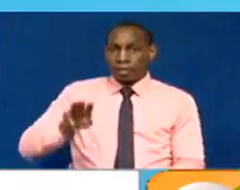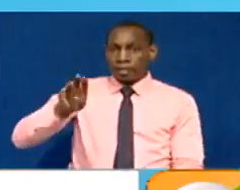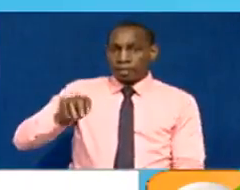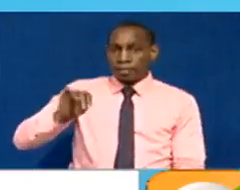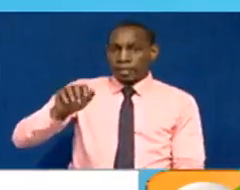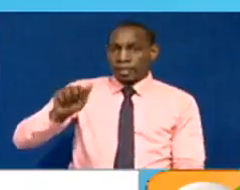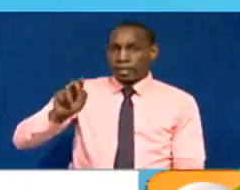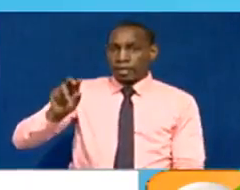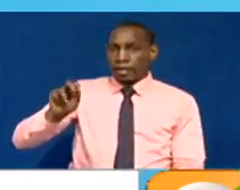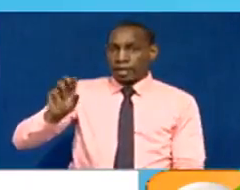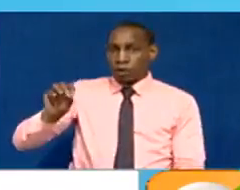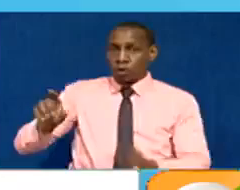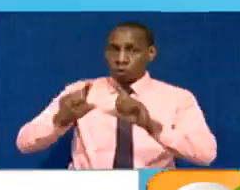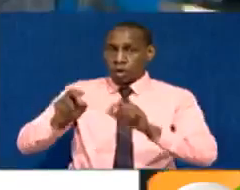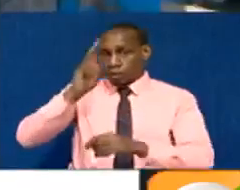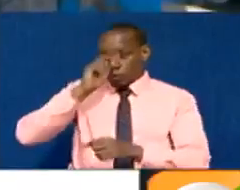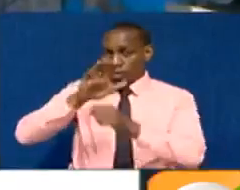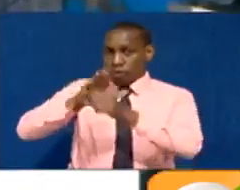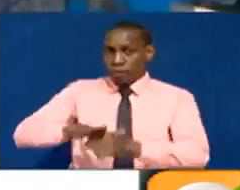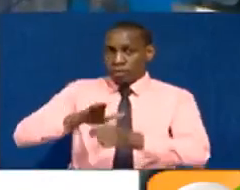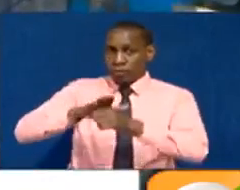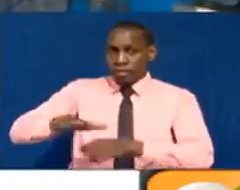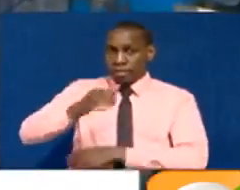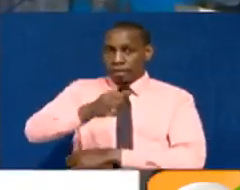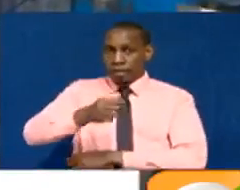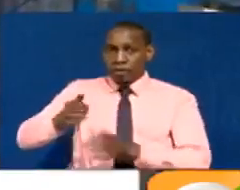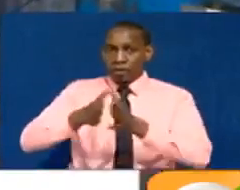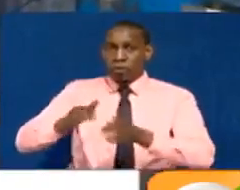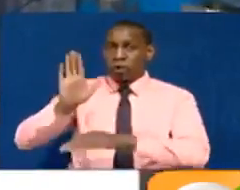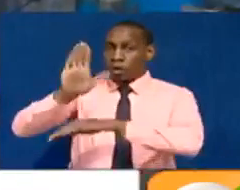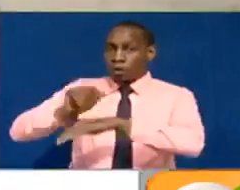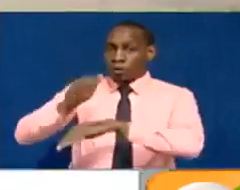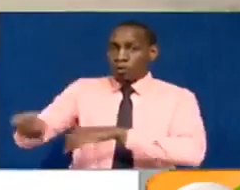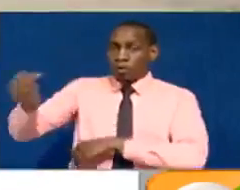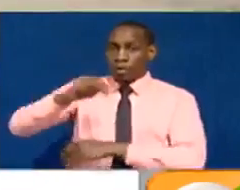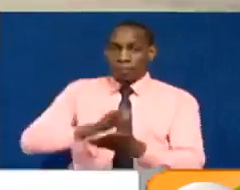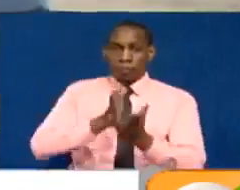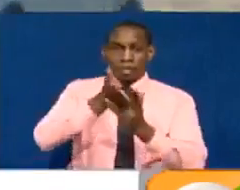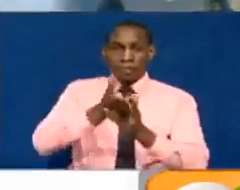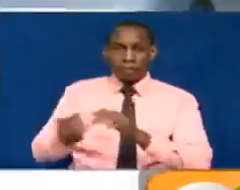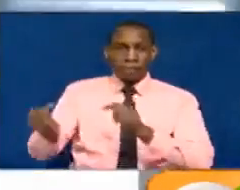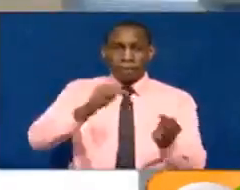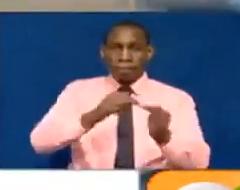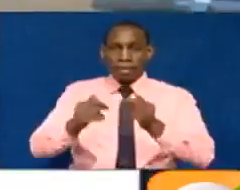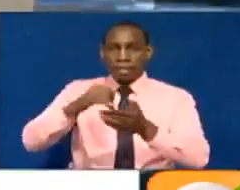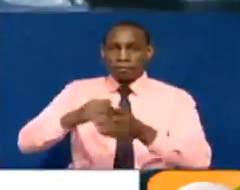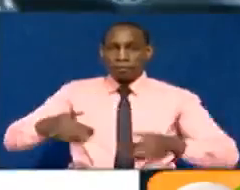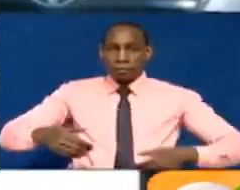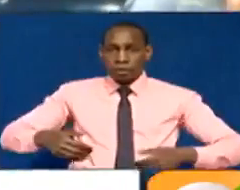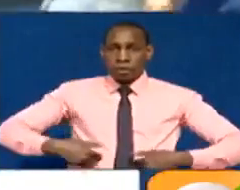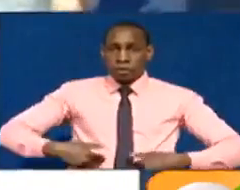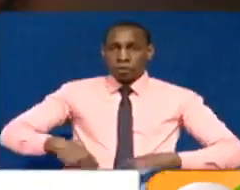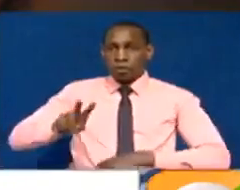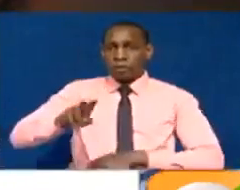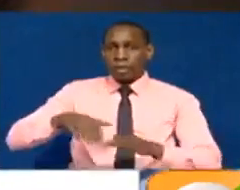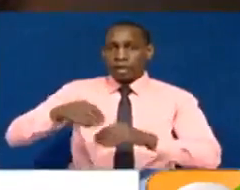is alleged to have been assaulted by officers in Mlango Kubwa who had been called to the area to intervene in a fight between two youth outside a